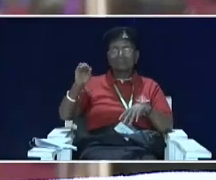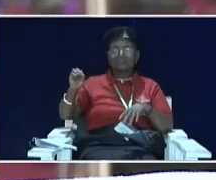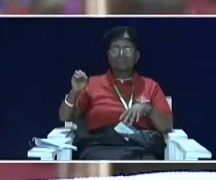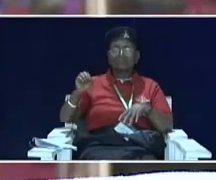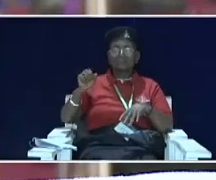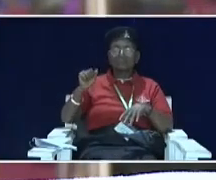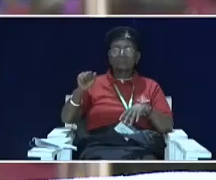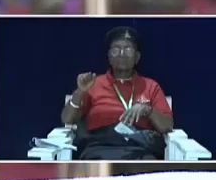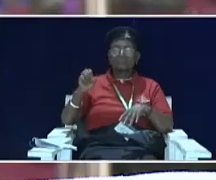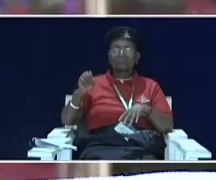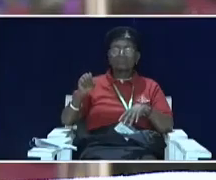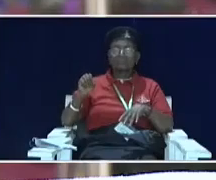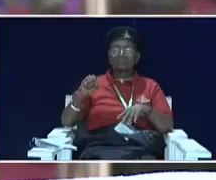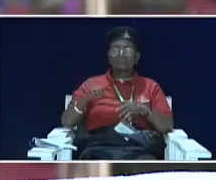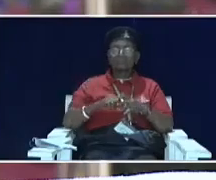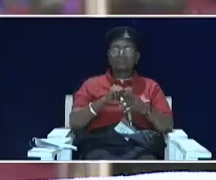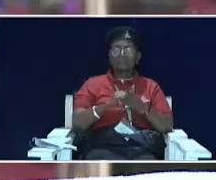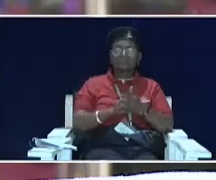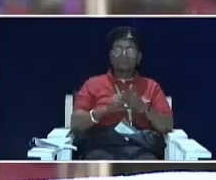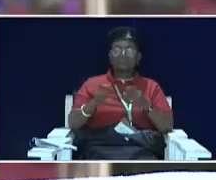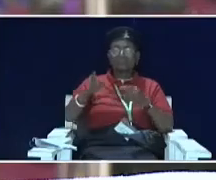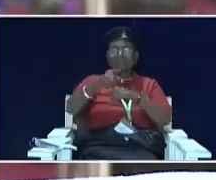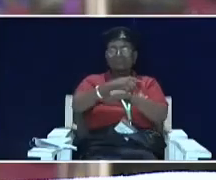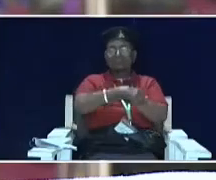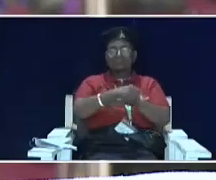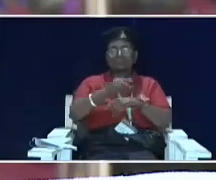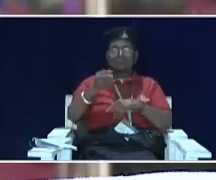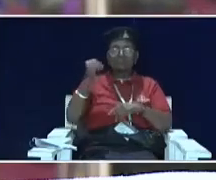Those days, leprosy was incurable.